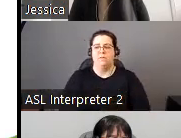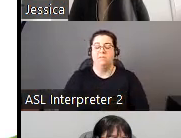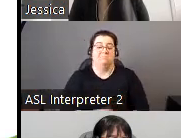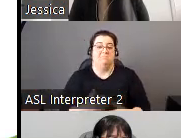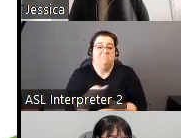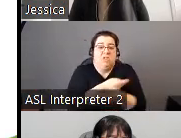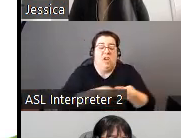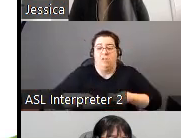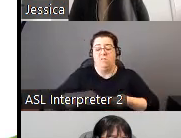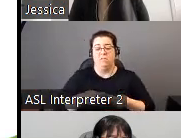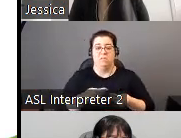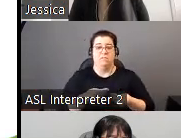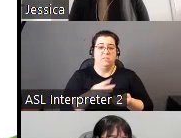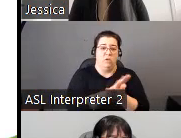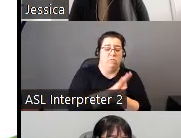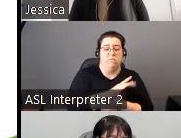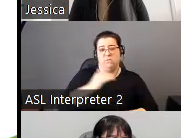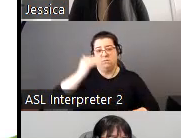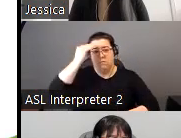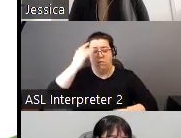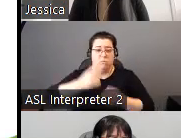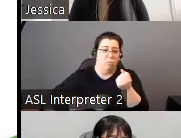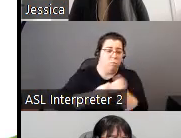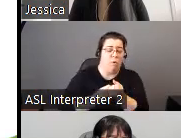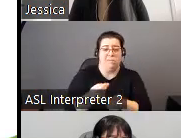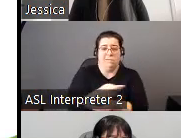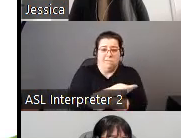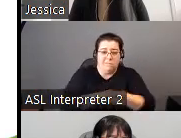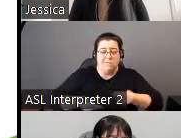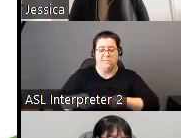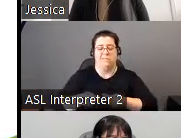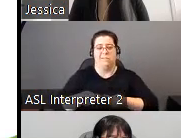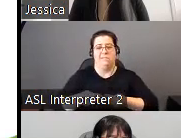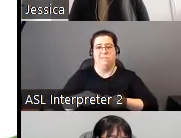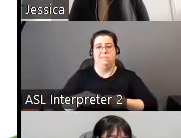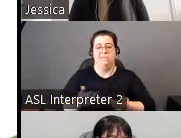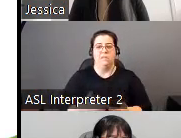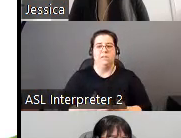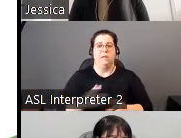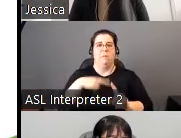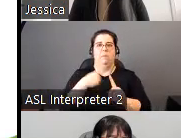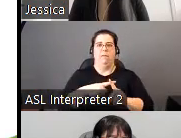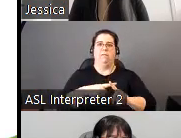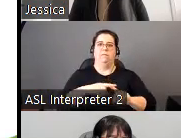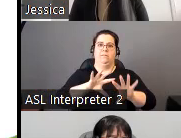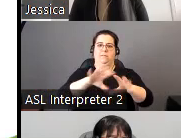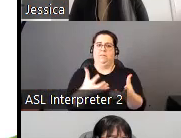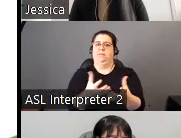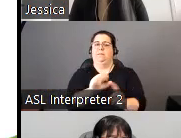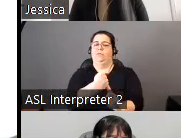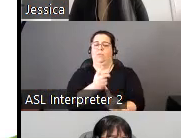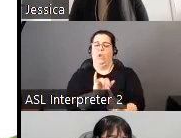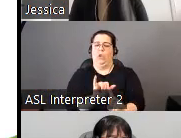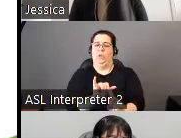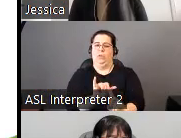supports, and a better understanding of like the layout of the situation out there. I think that's really